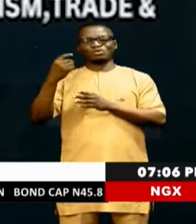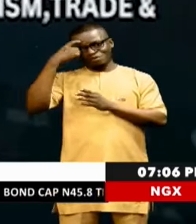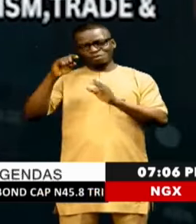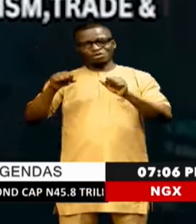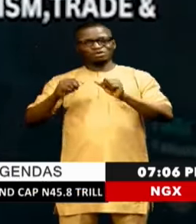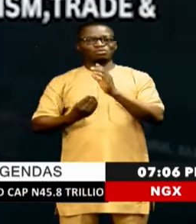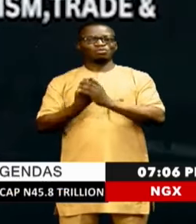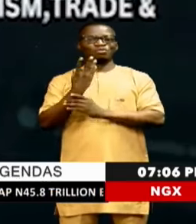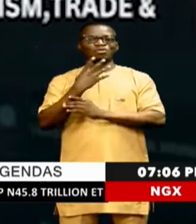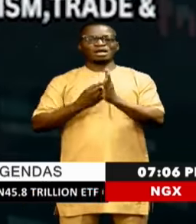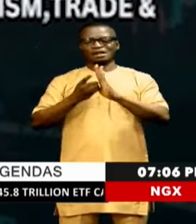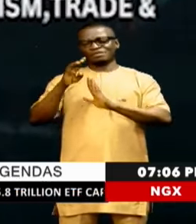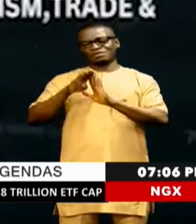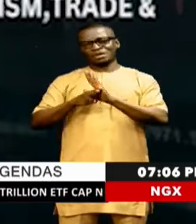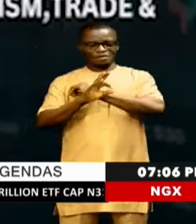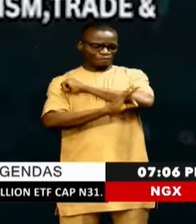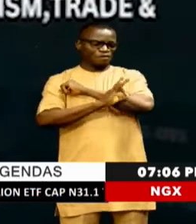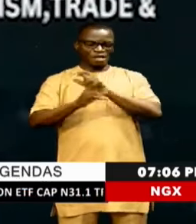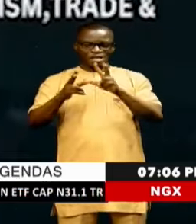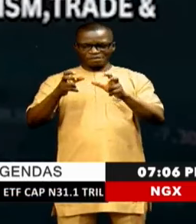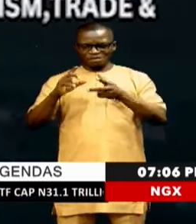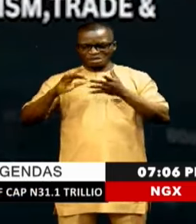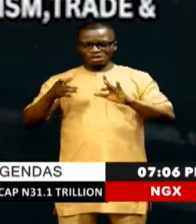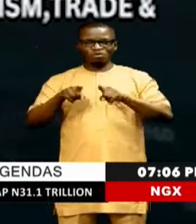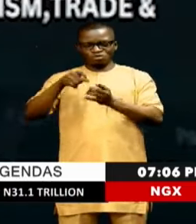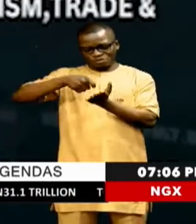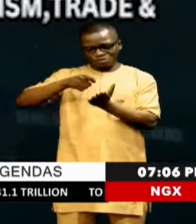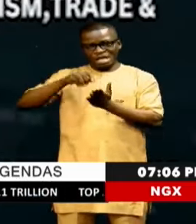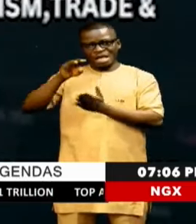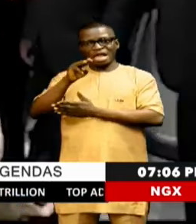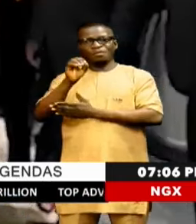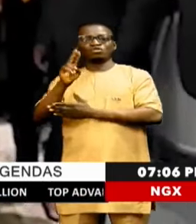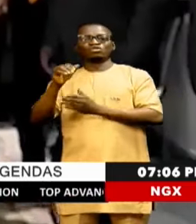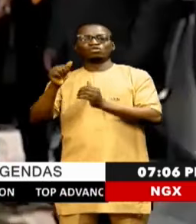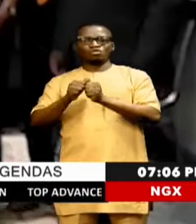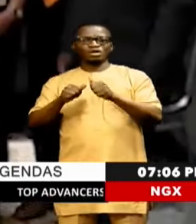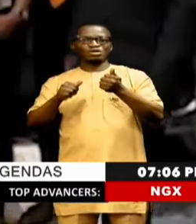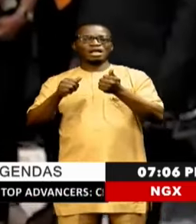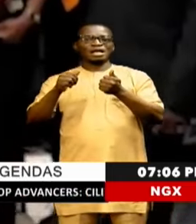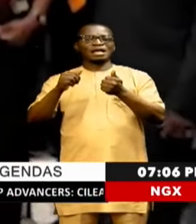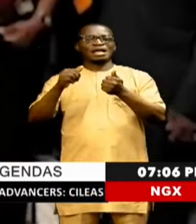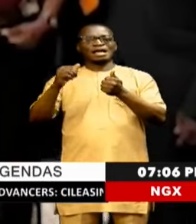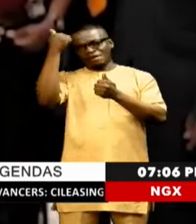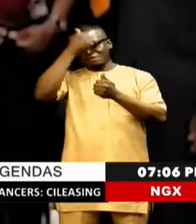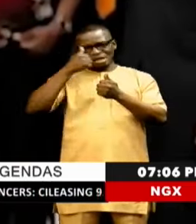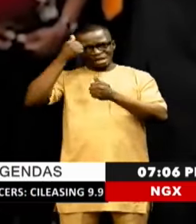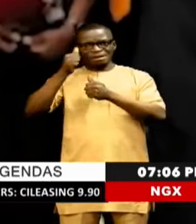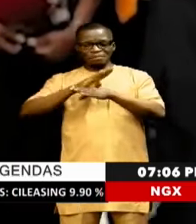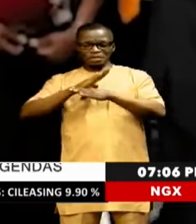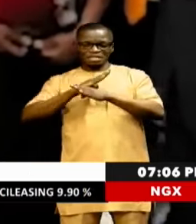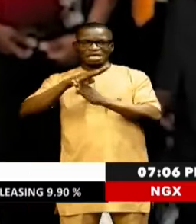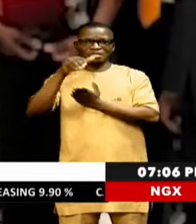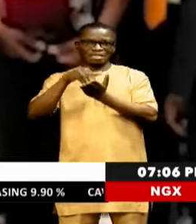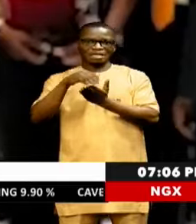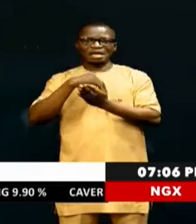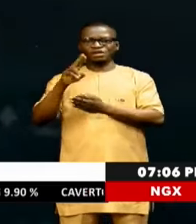development. The Foreign Investment Network also signed MOUs with Asian African Chamber of Commerce and Industry,